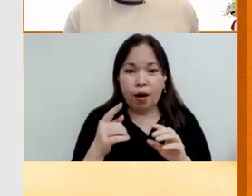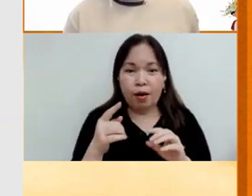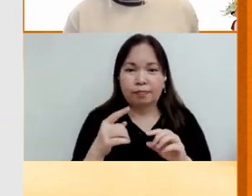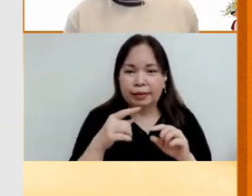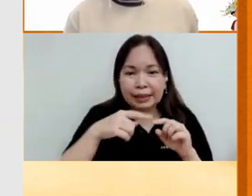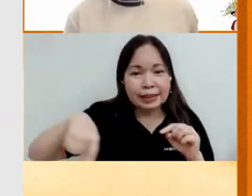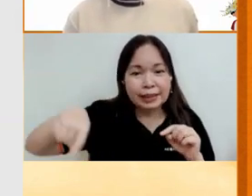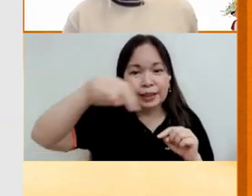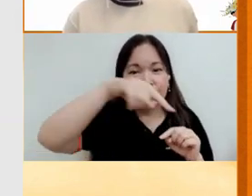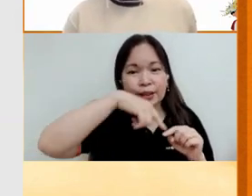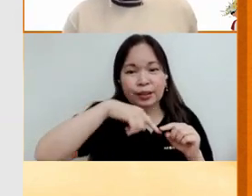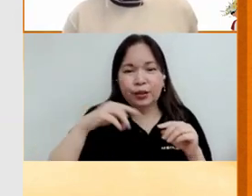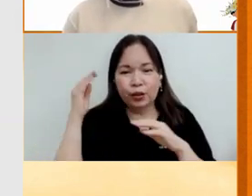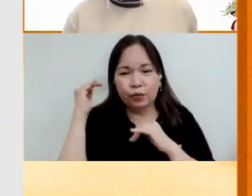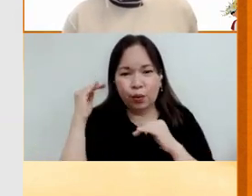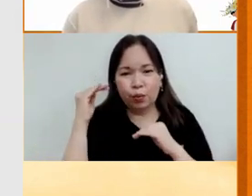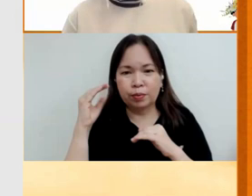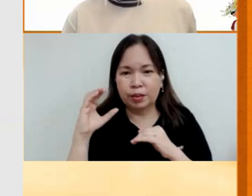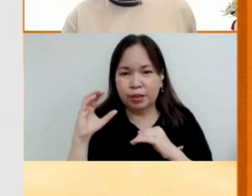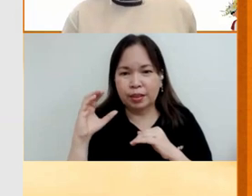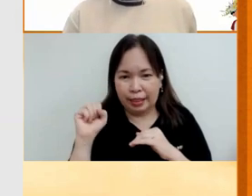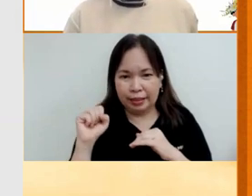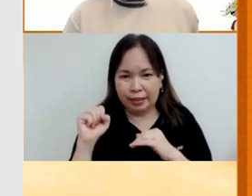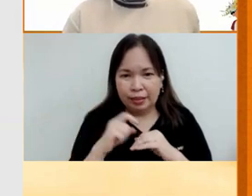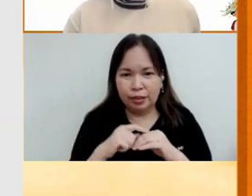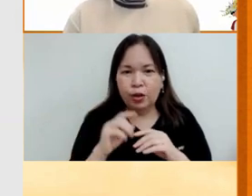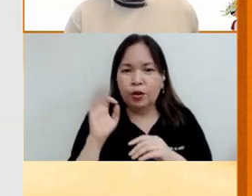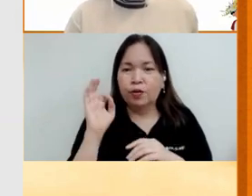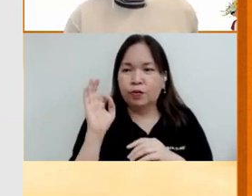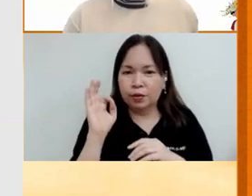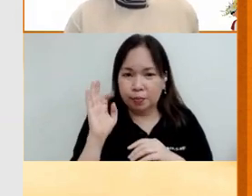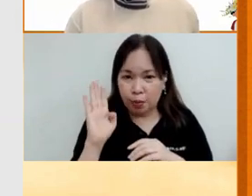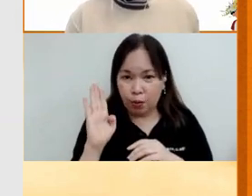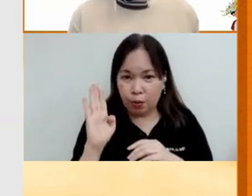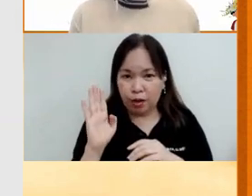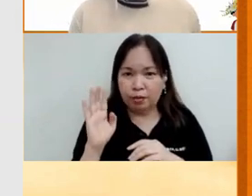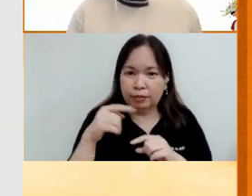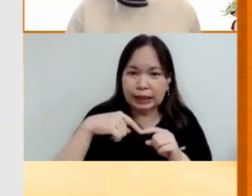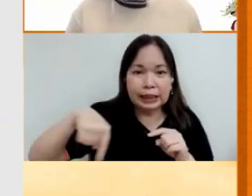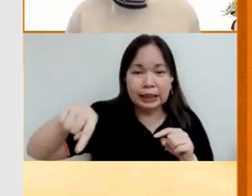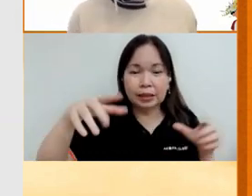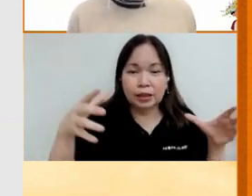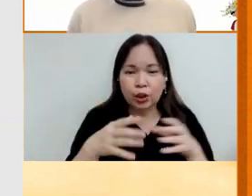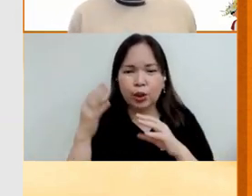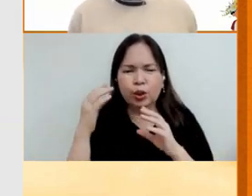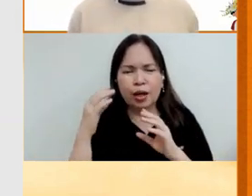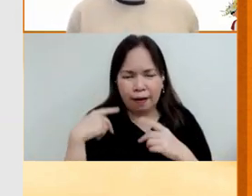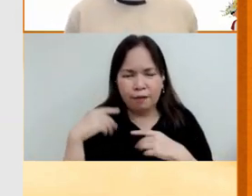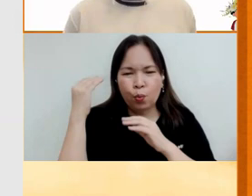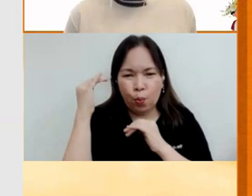CS. Again, that's Facebook page at Circle of Hope CS for the launching of the videos. It's a whole series